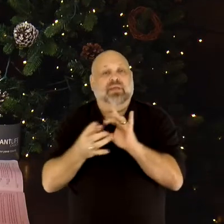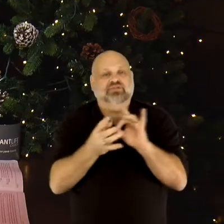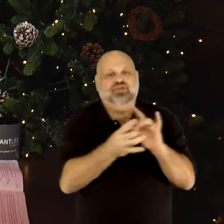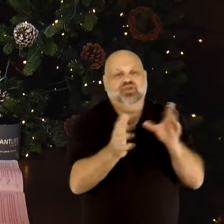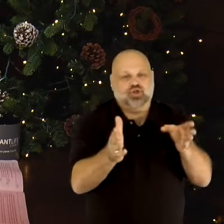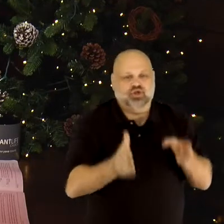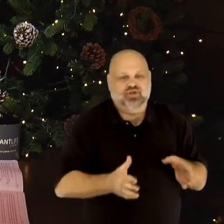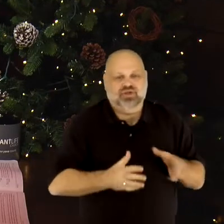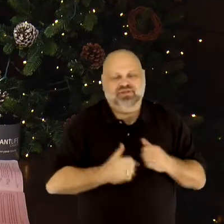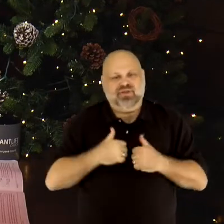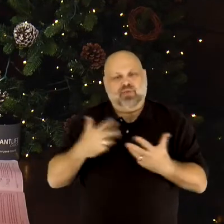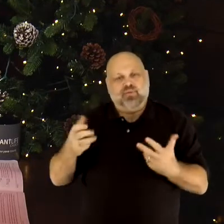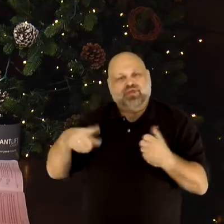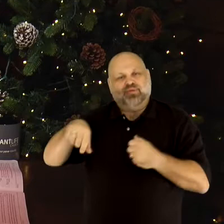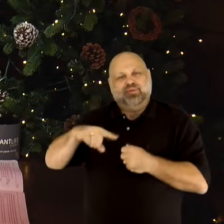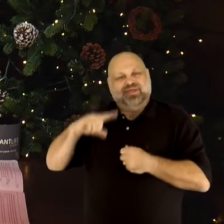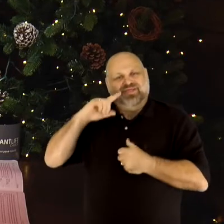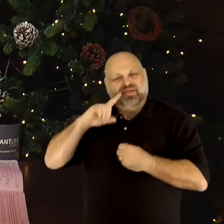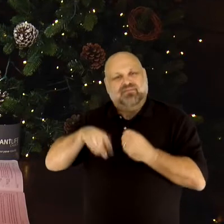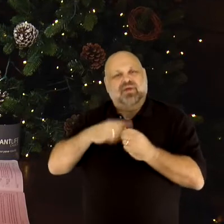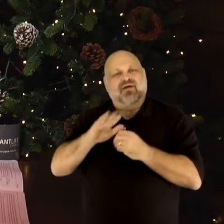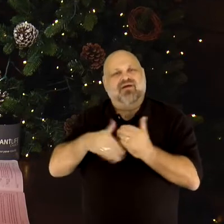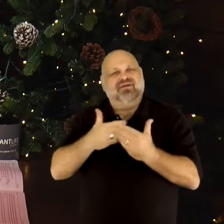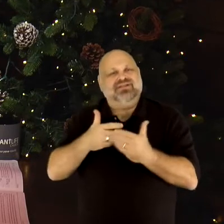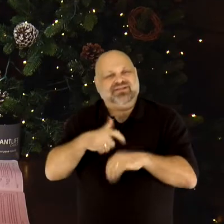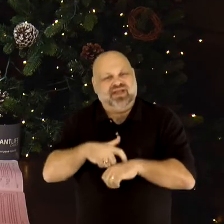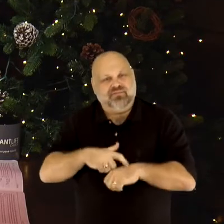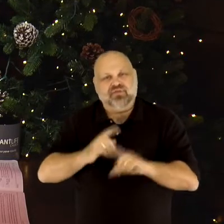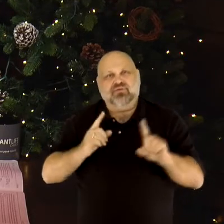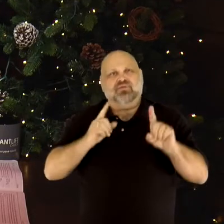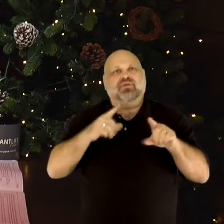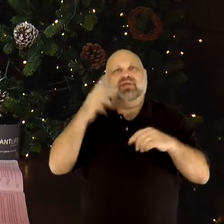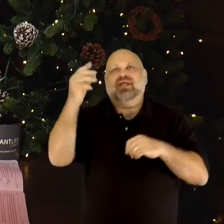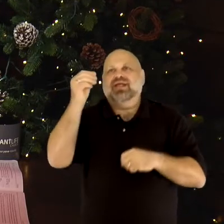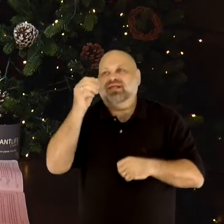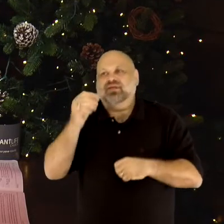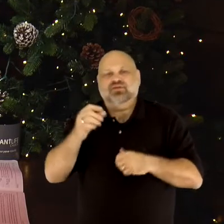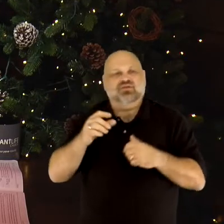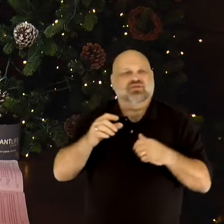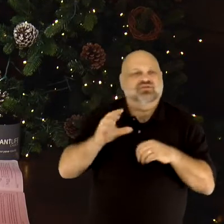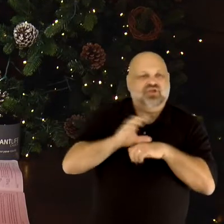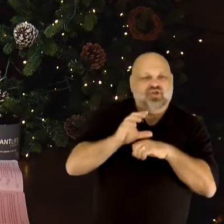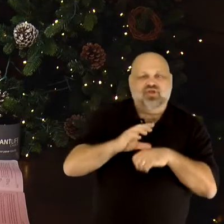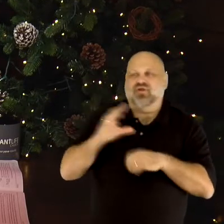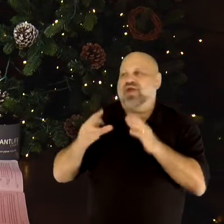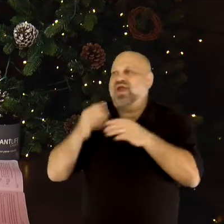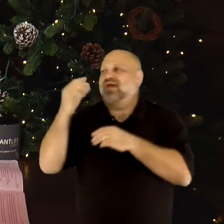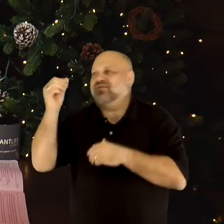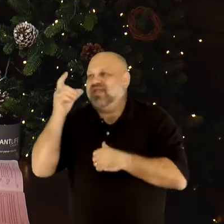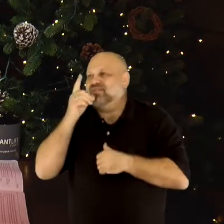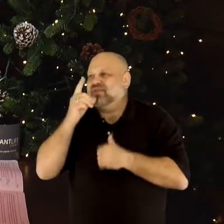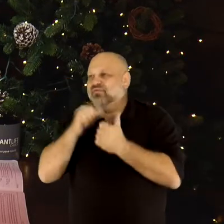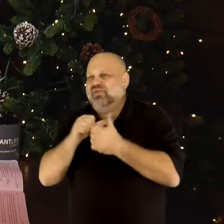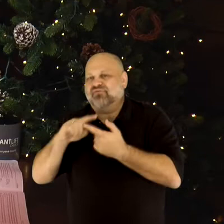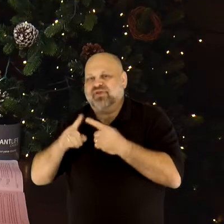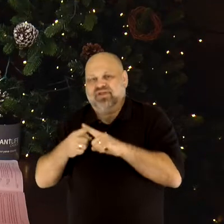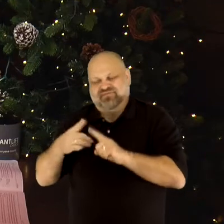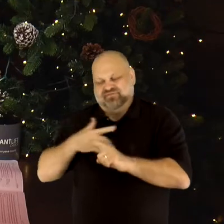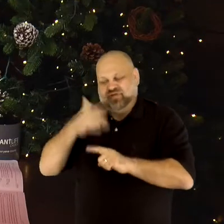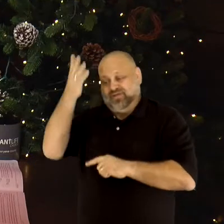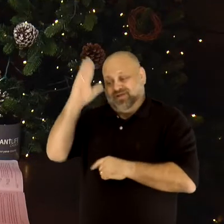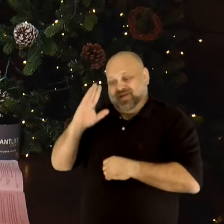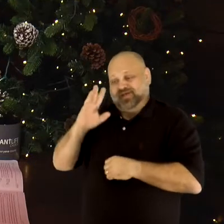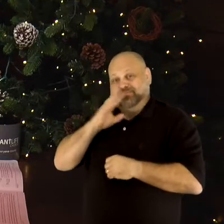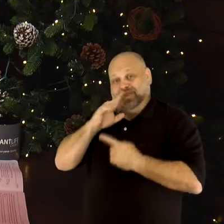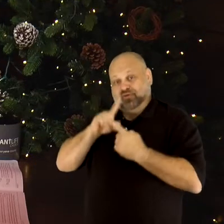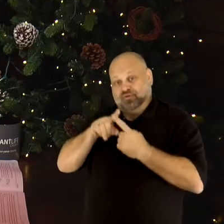I want you to think about all the times that you've been to church or been to lunch with a friend and you felt like God was speaking to you through that person. And